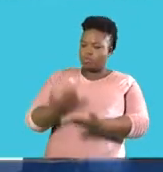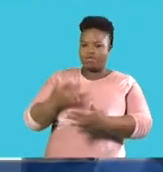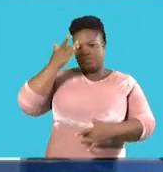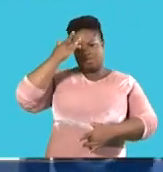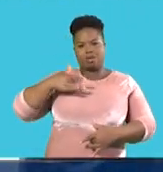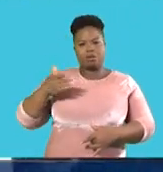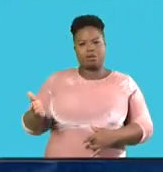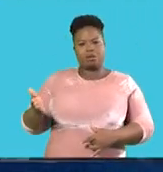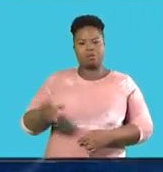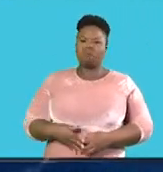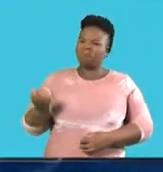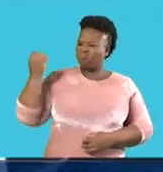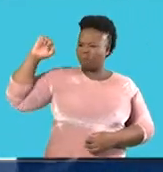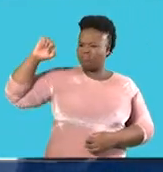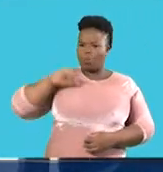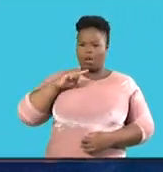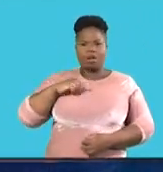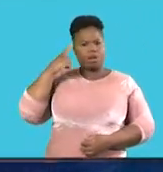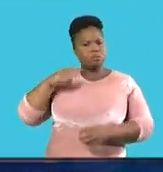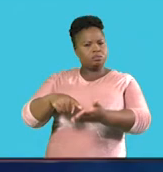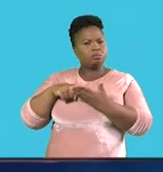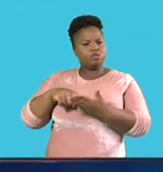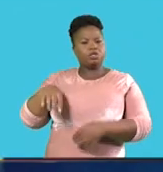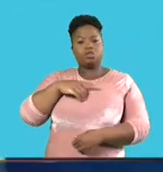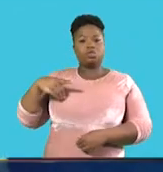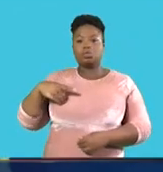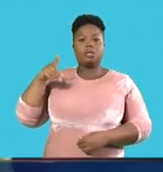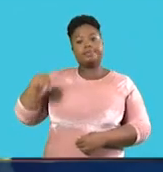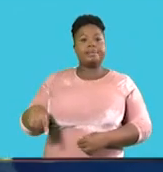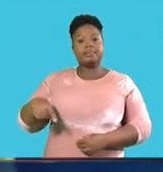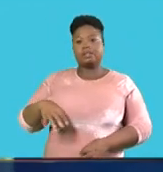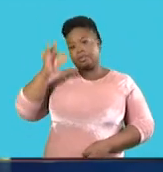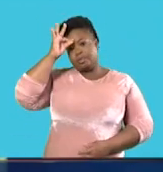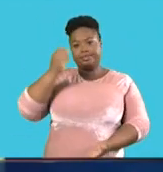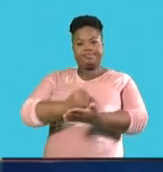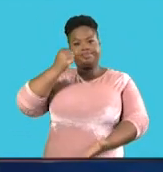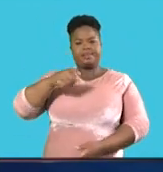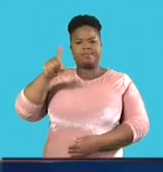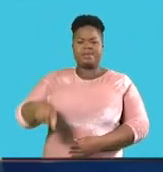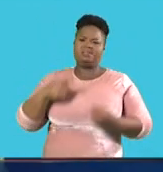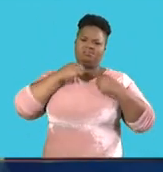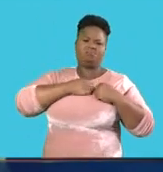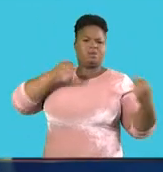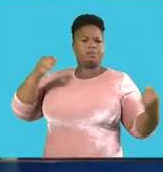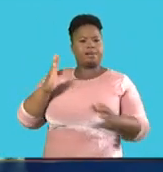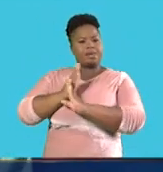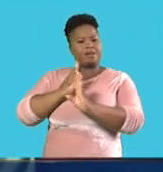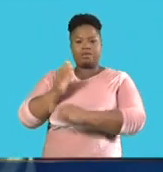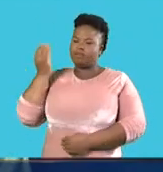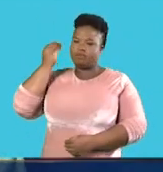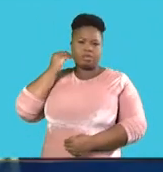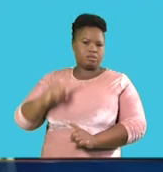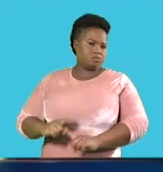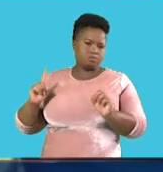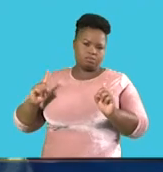illness. We reject the demand for doctors to provide affidavits disclosing private information